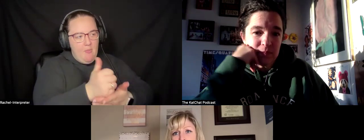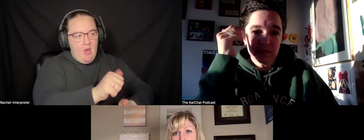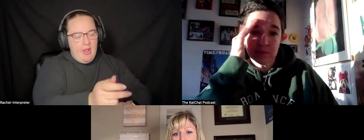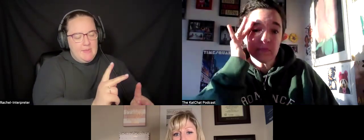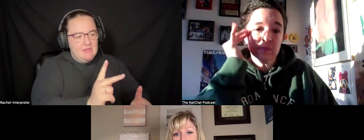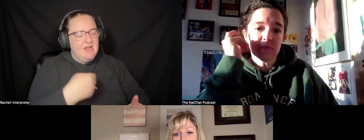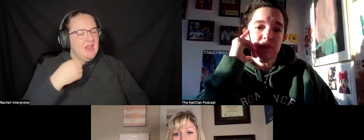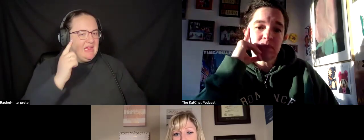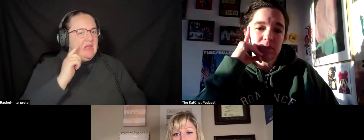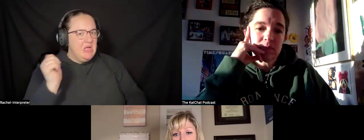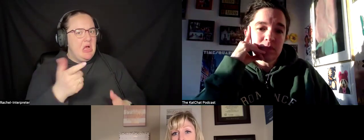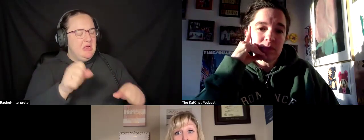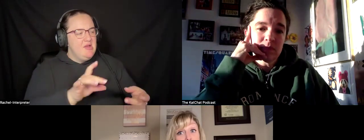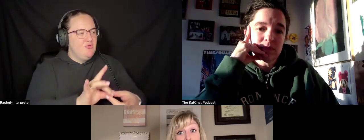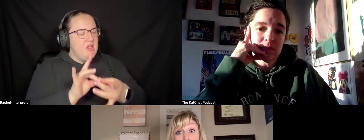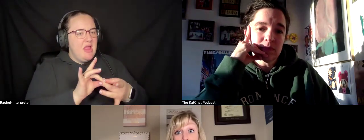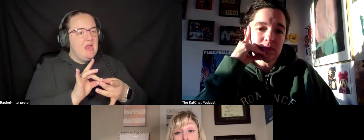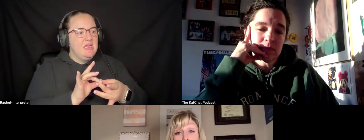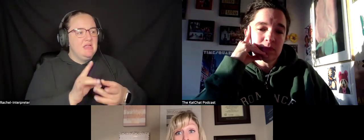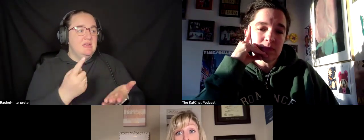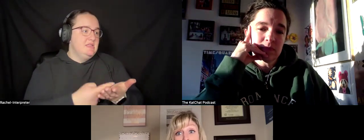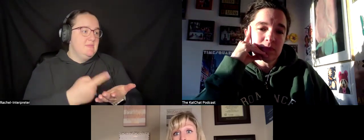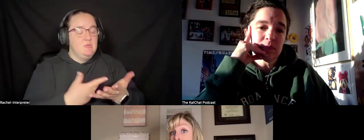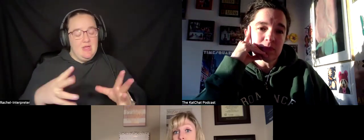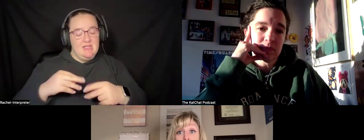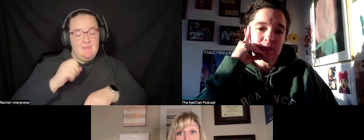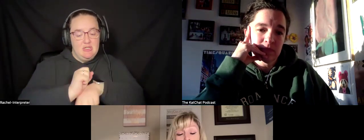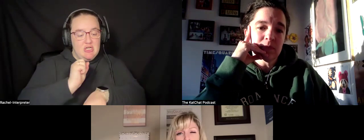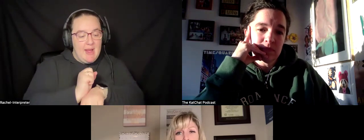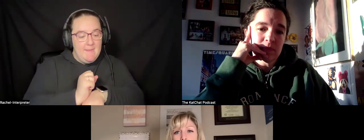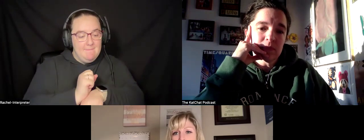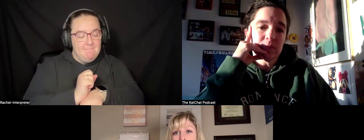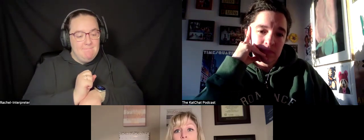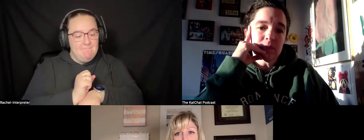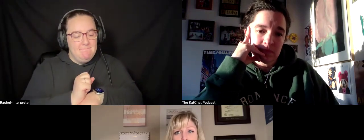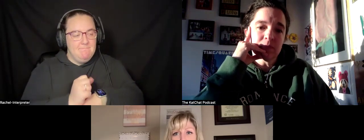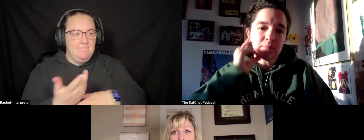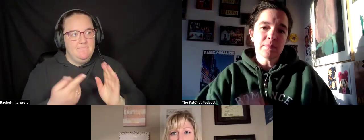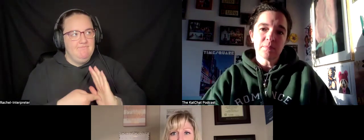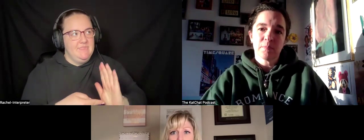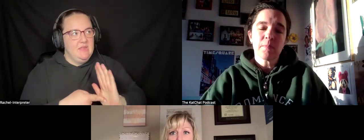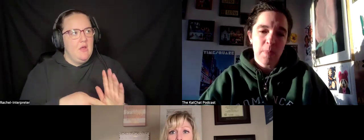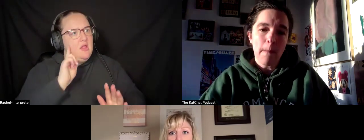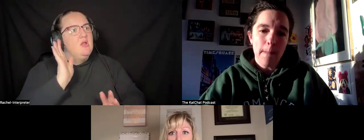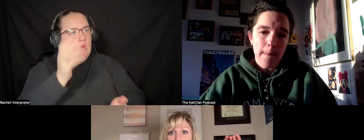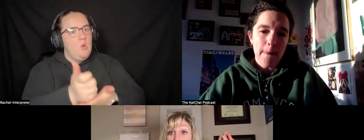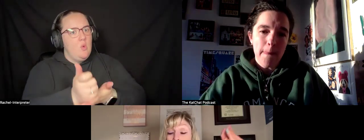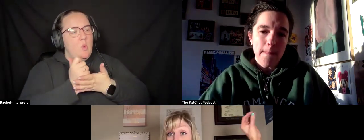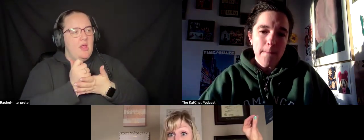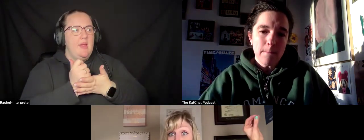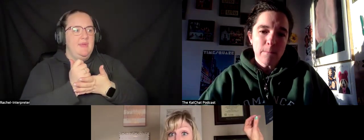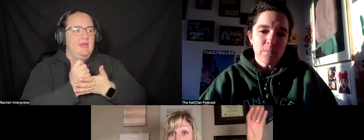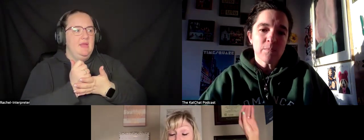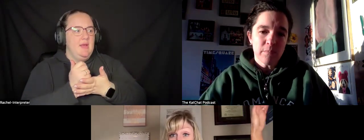everybody can relate to that. Like sometimes, we might take a job, thinking like, okay, this is going to help me put